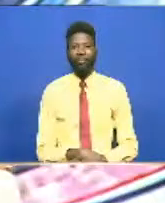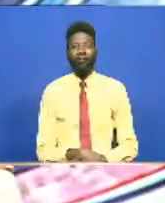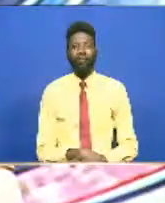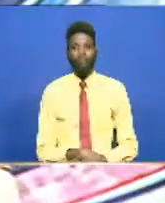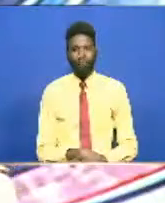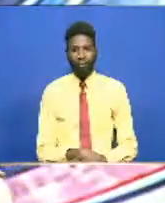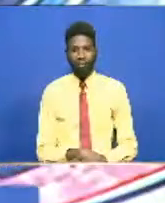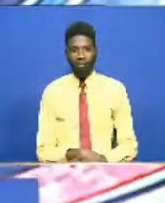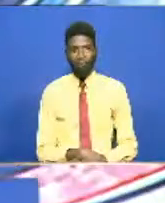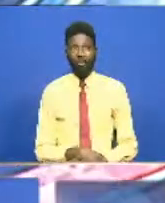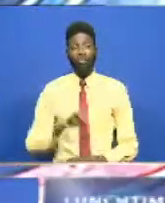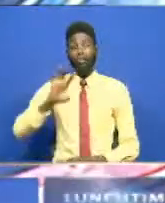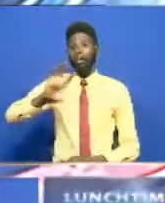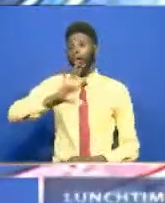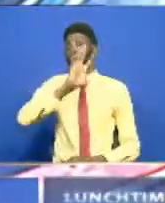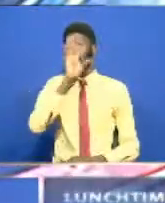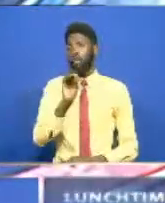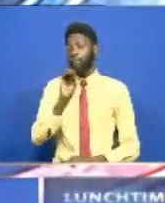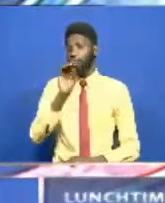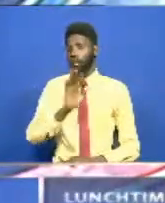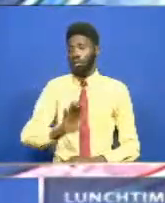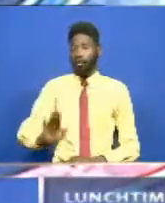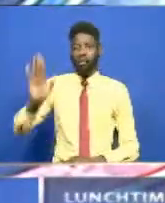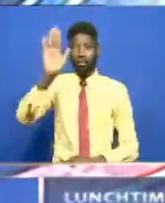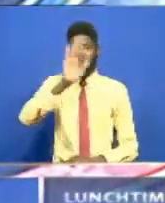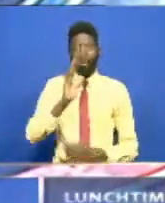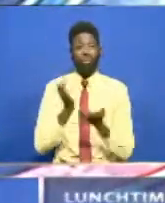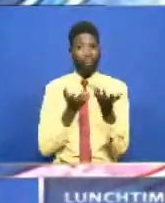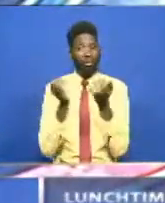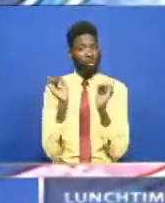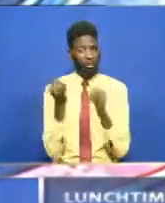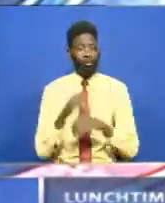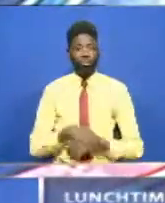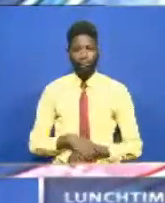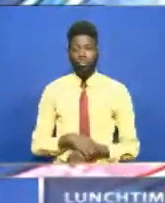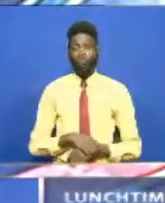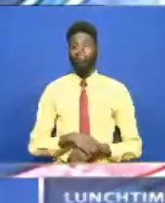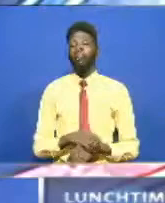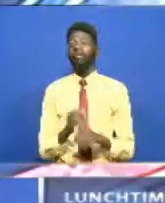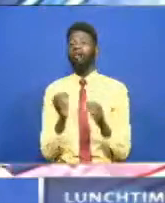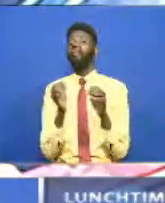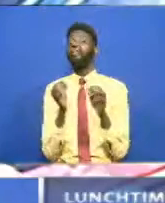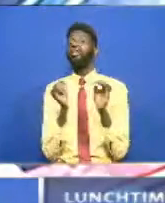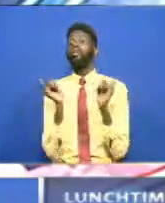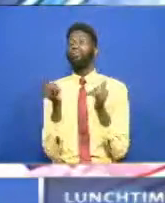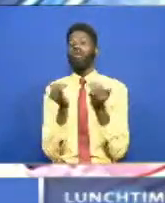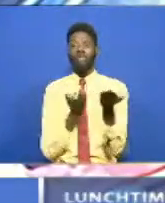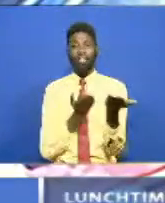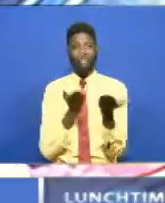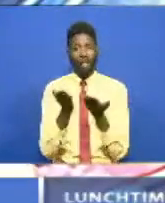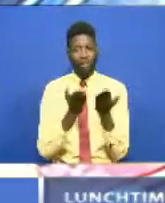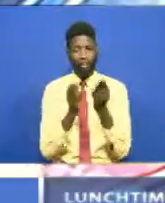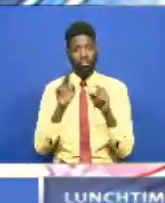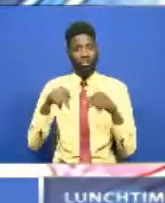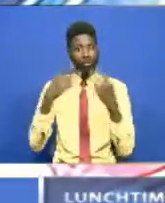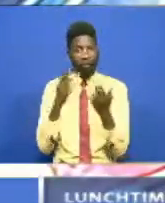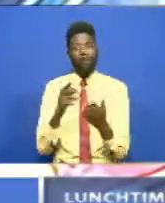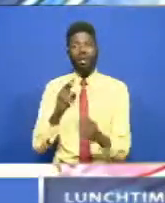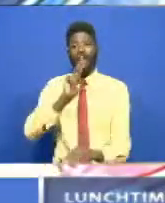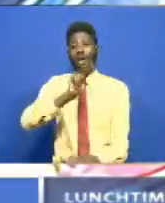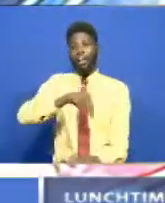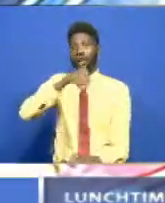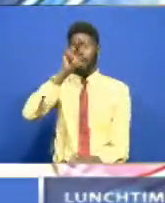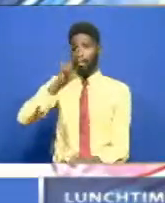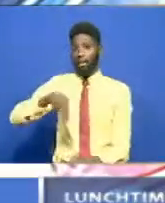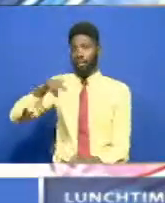from across the African continent, business news is that media services provider and production company Netflix is showing